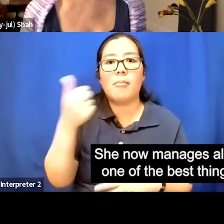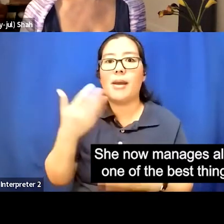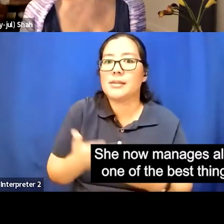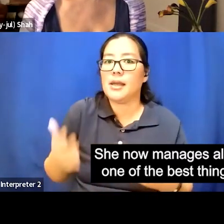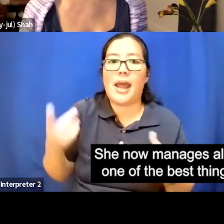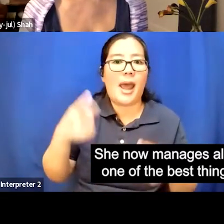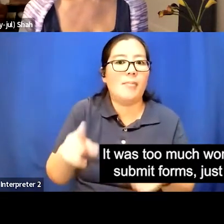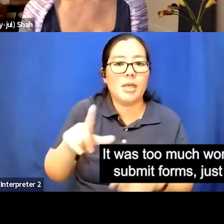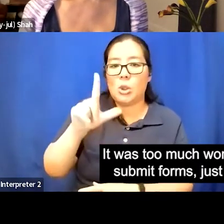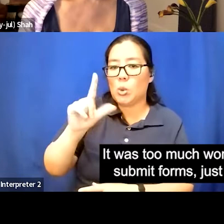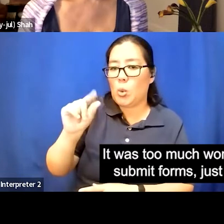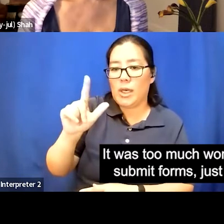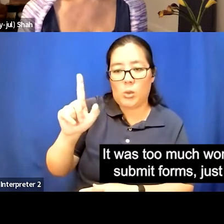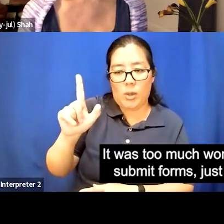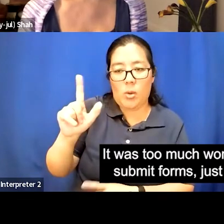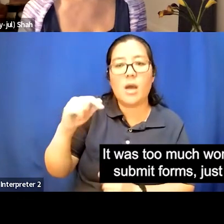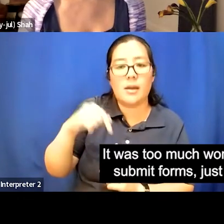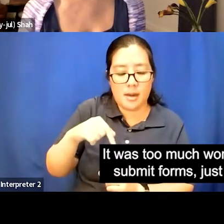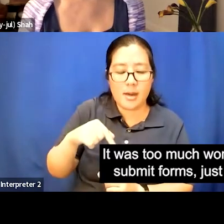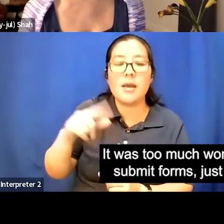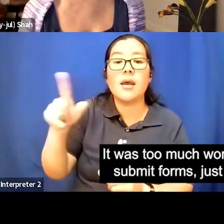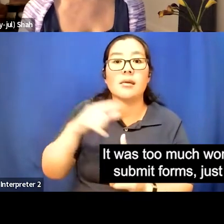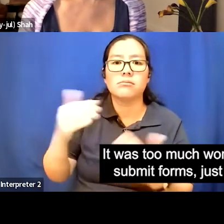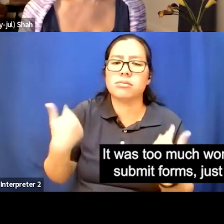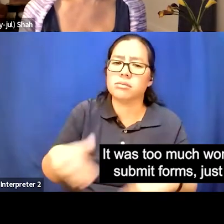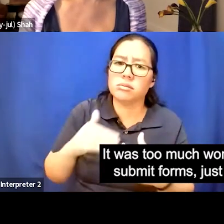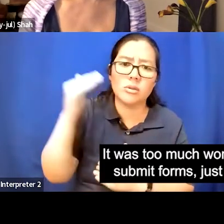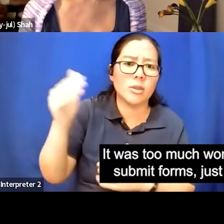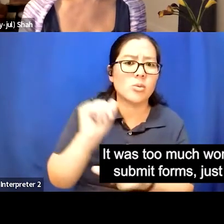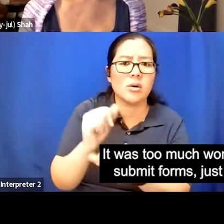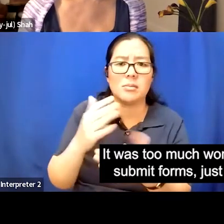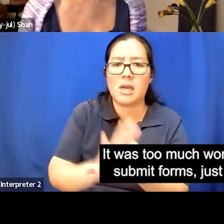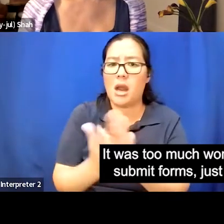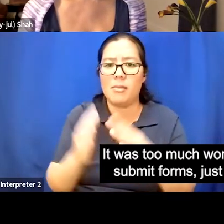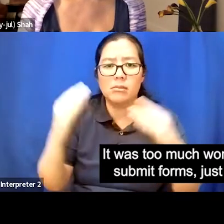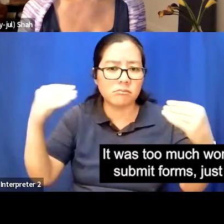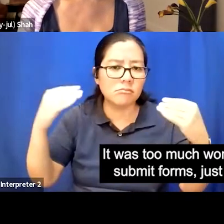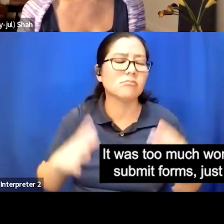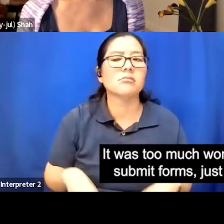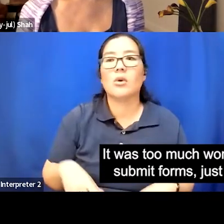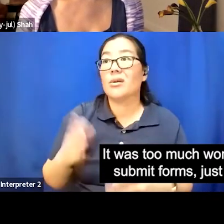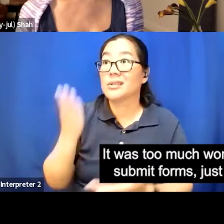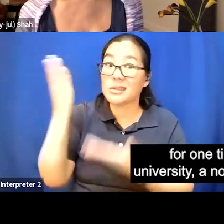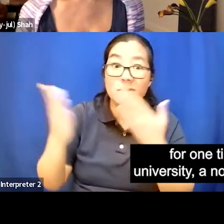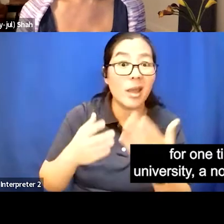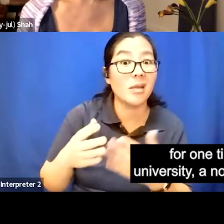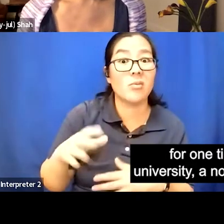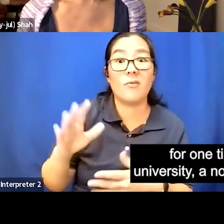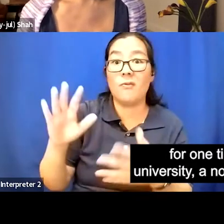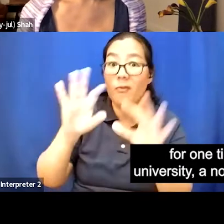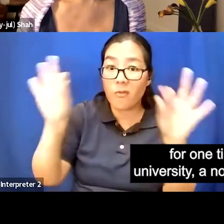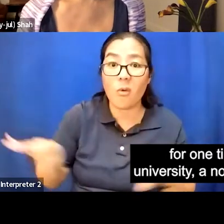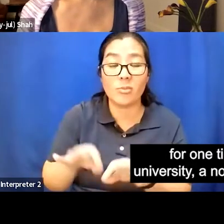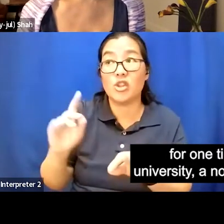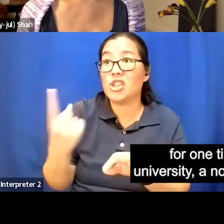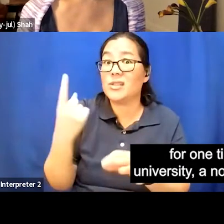2021. It was too much work to become a vendor or to submit forms, just to receive an honorarium for a